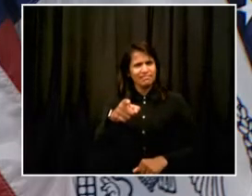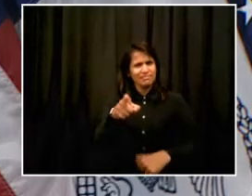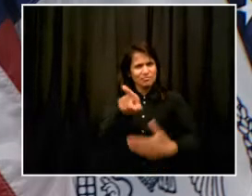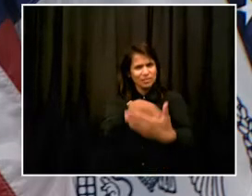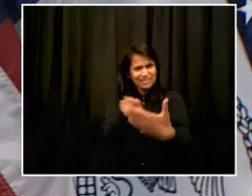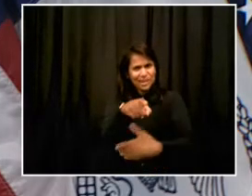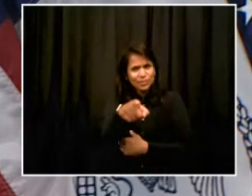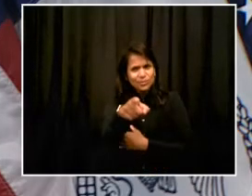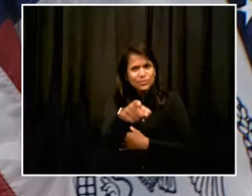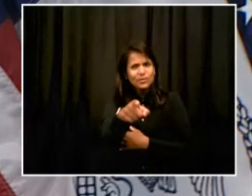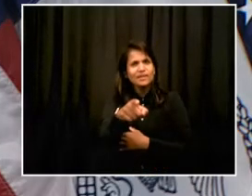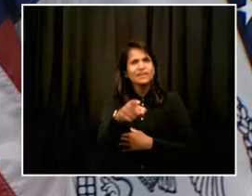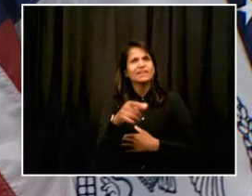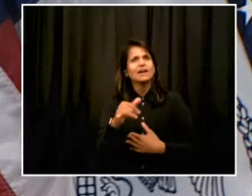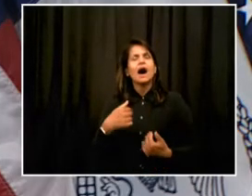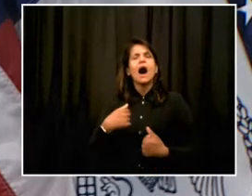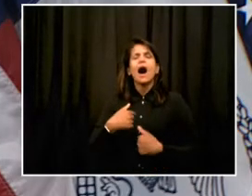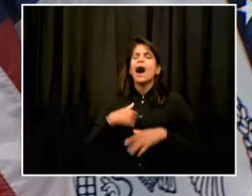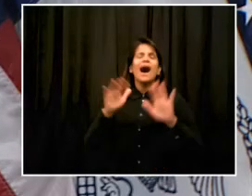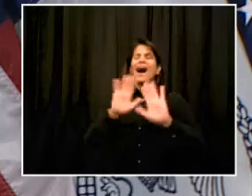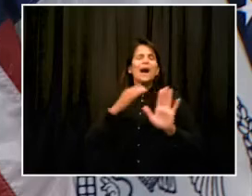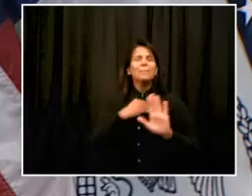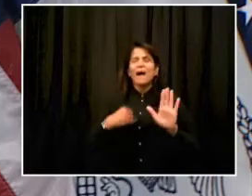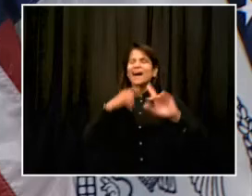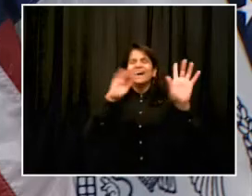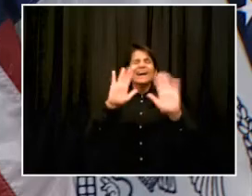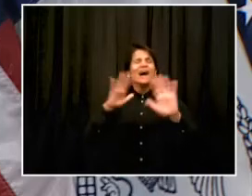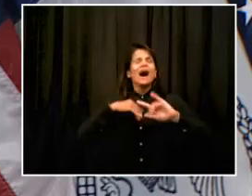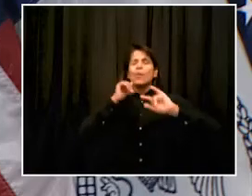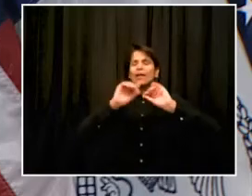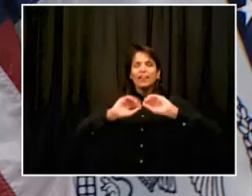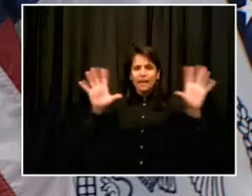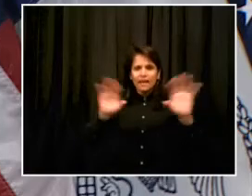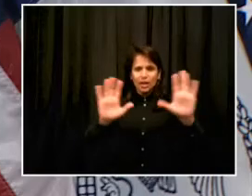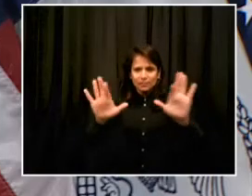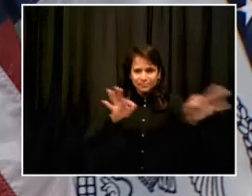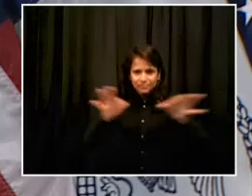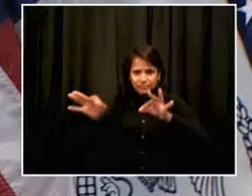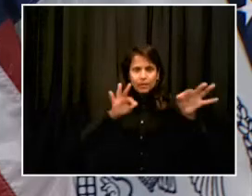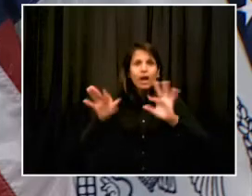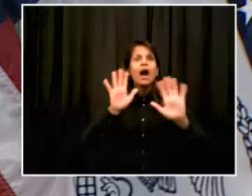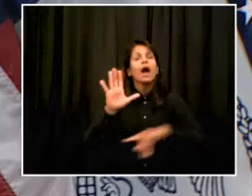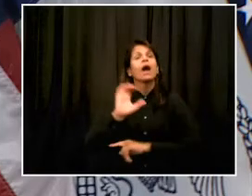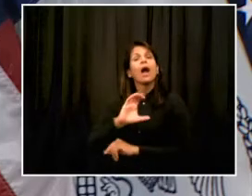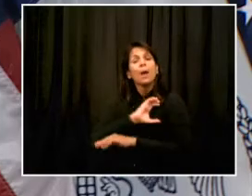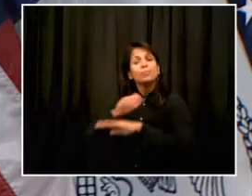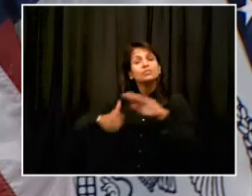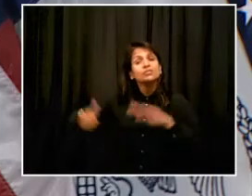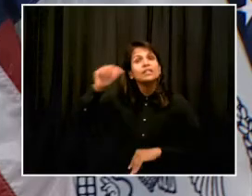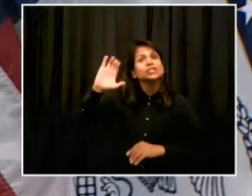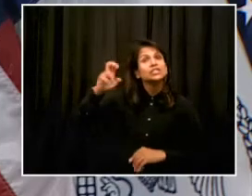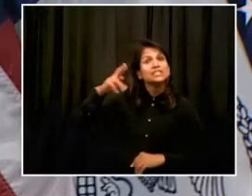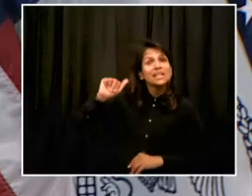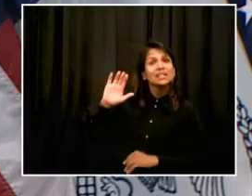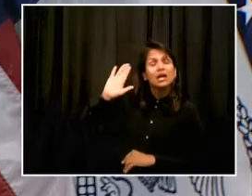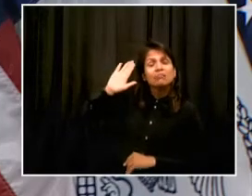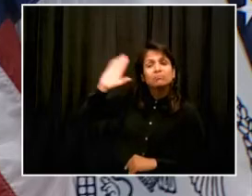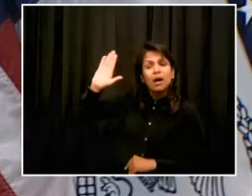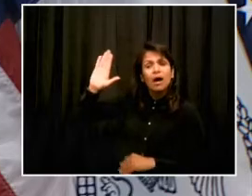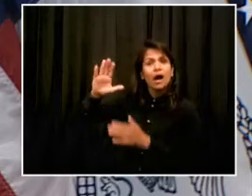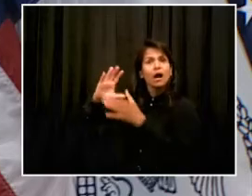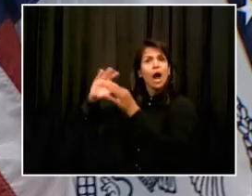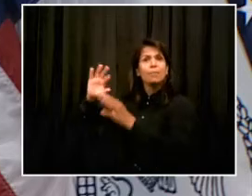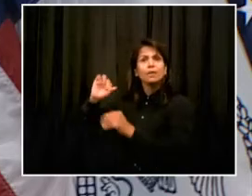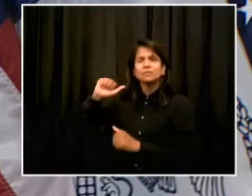said that I took personal offense to. We have talked constantly. When he has a concern, he raises